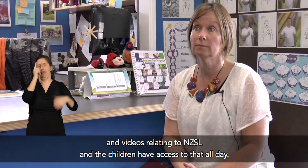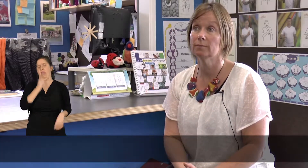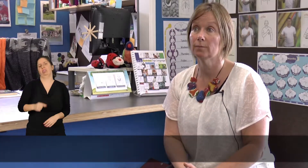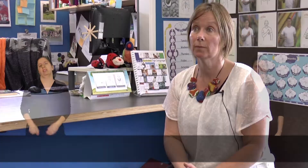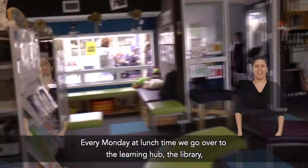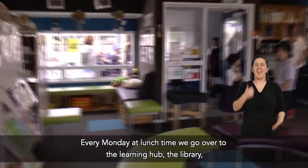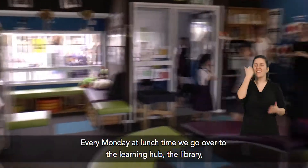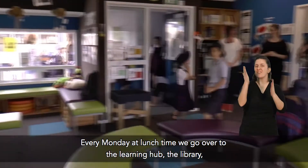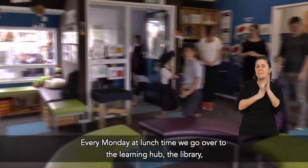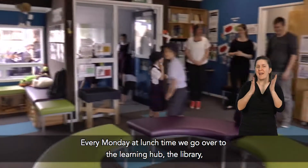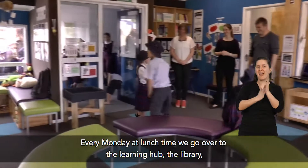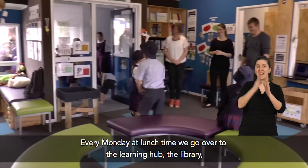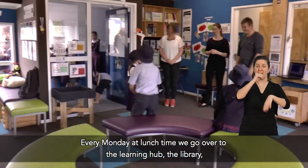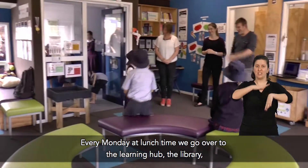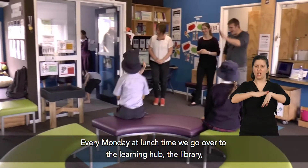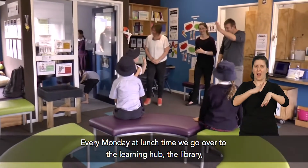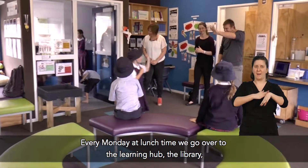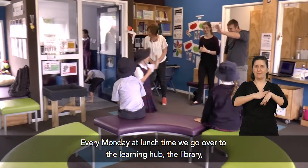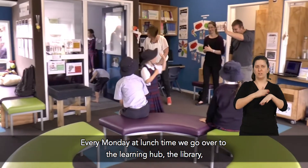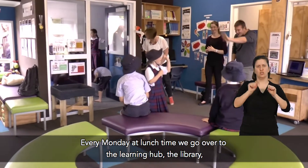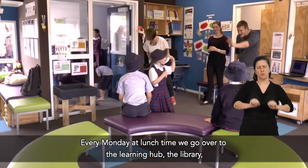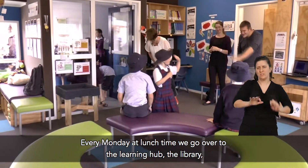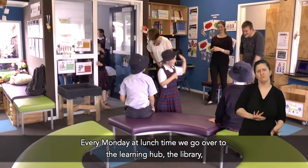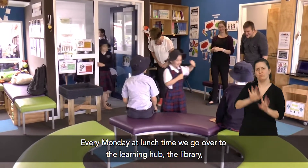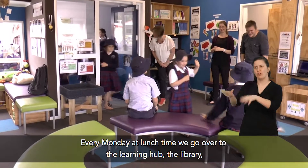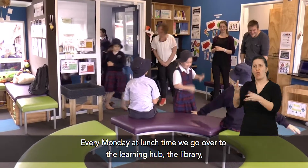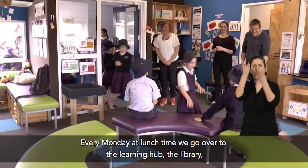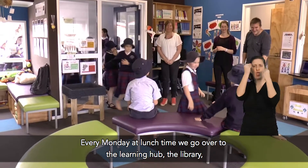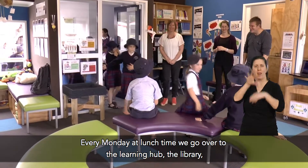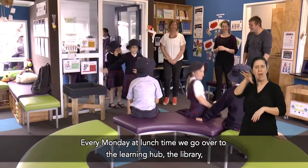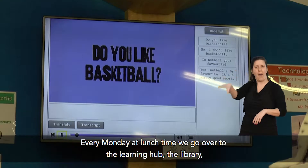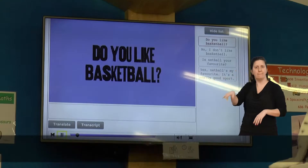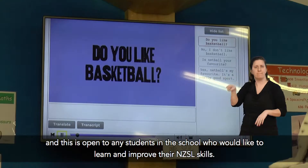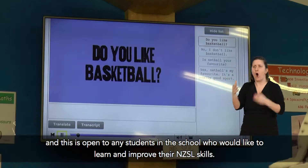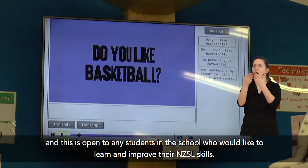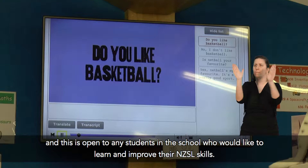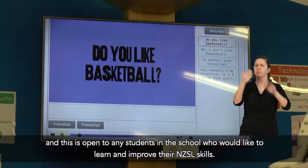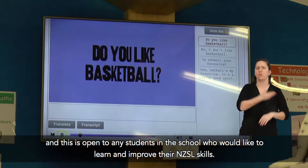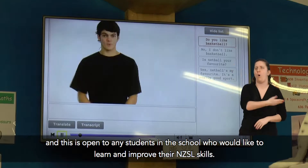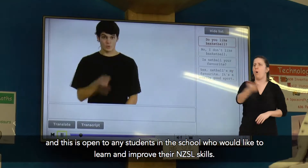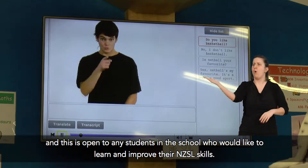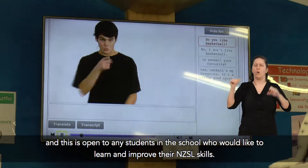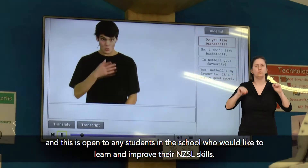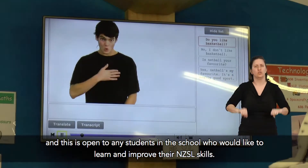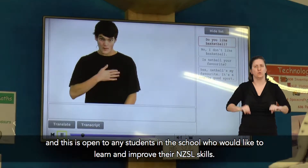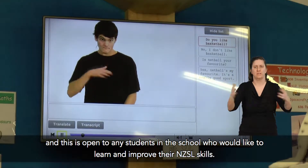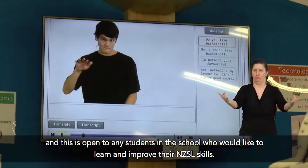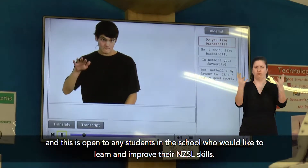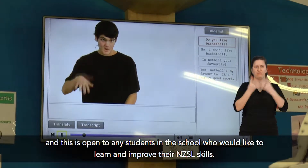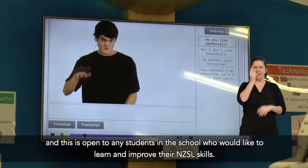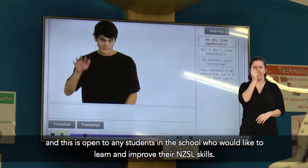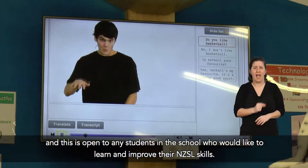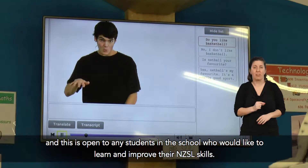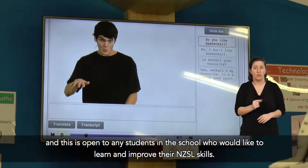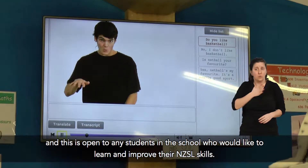day. Every Monday at lunchtime we go over to the Learning Hub, the library, and this is open to any students in the